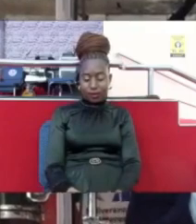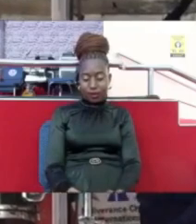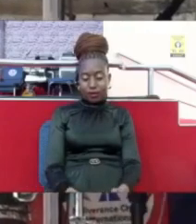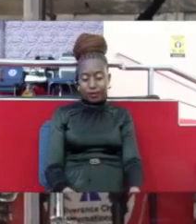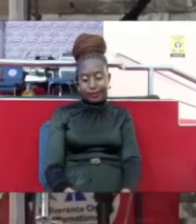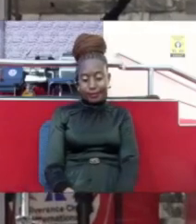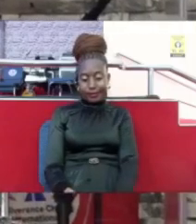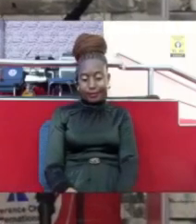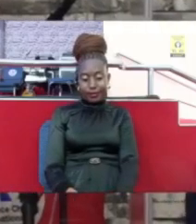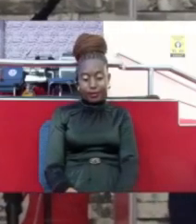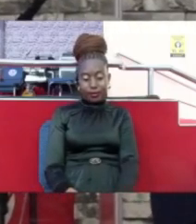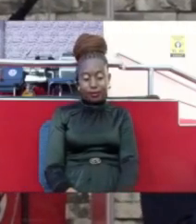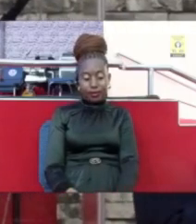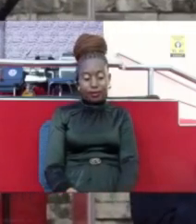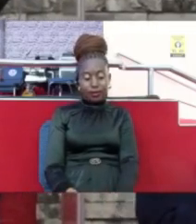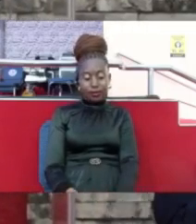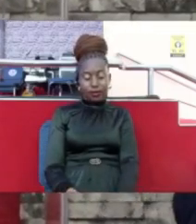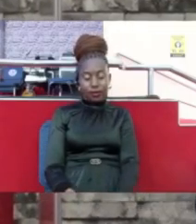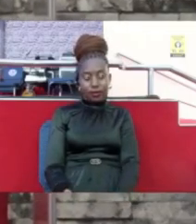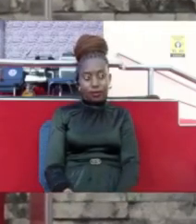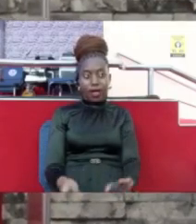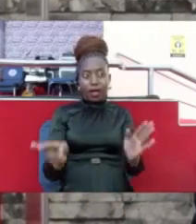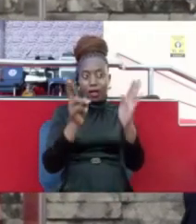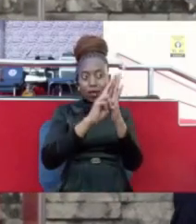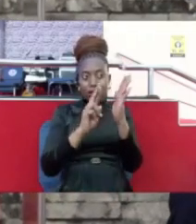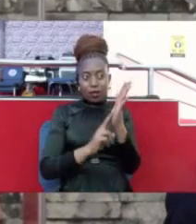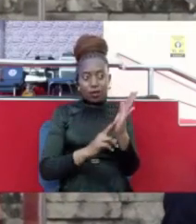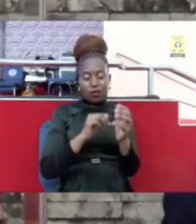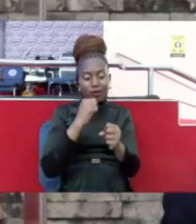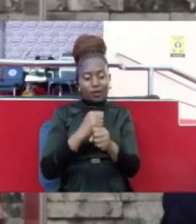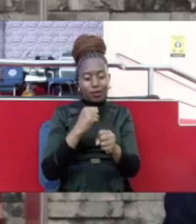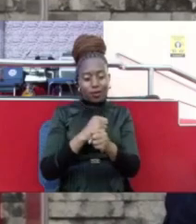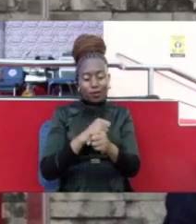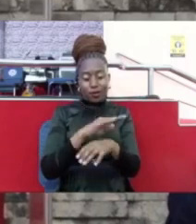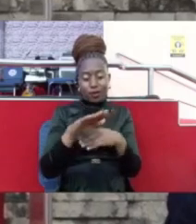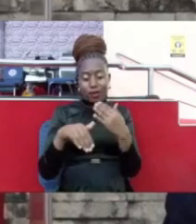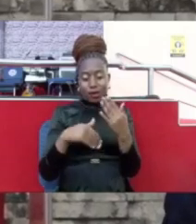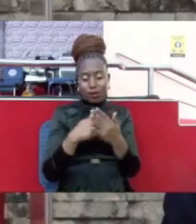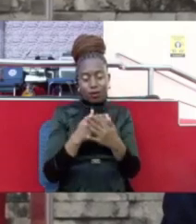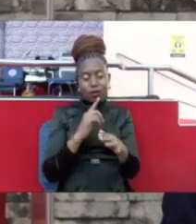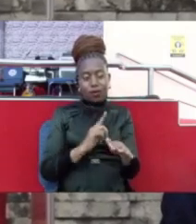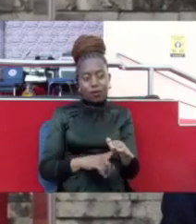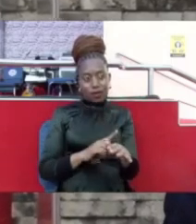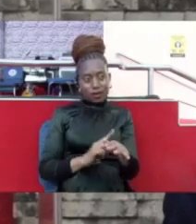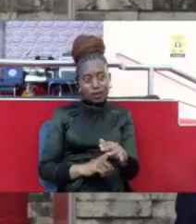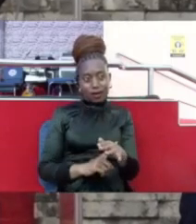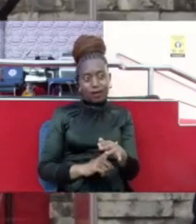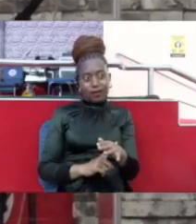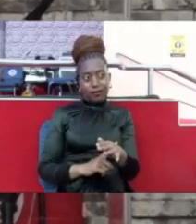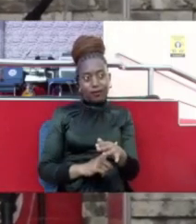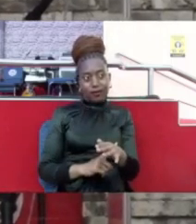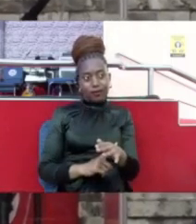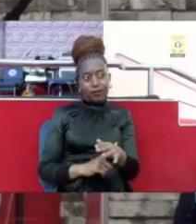This works every time. Hili hufanya kazi kila wakati. But one thing that I